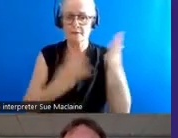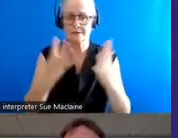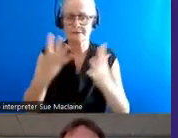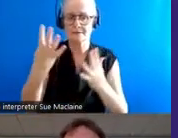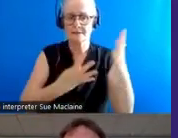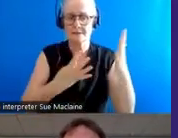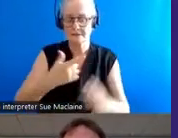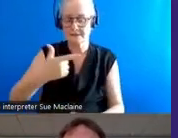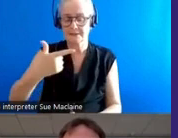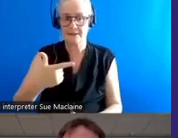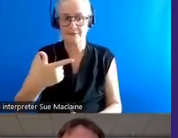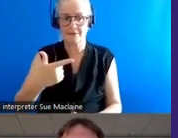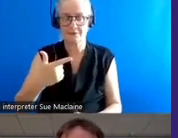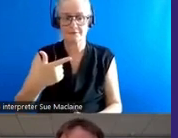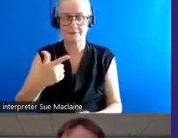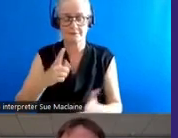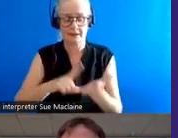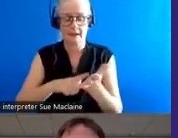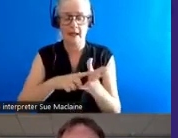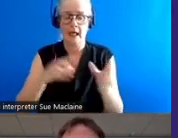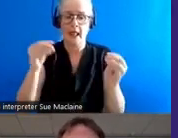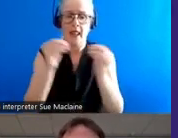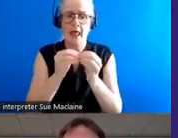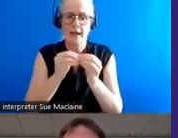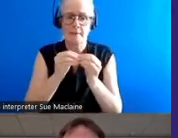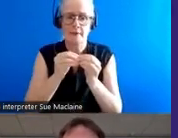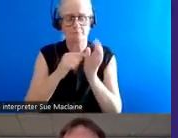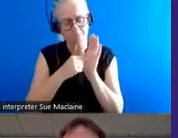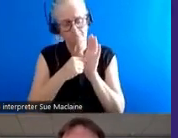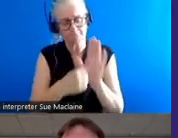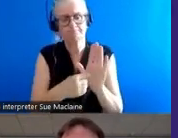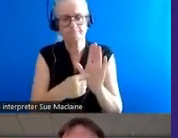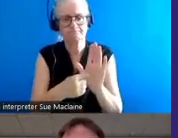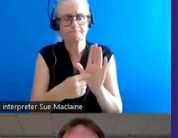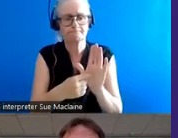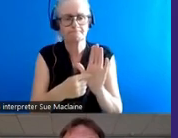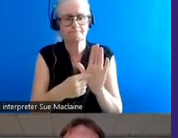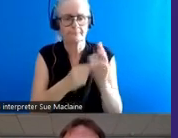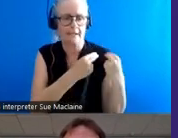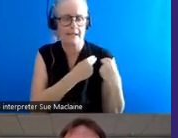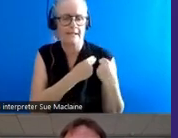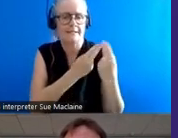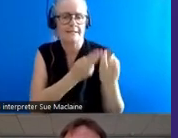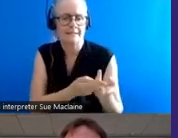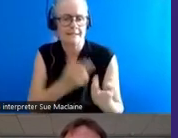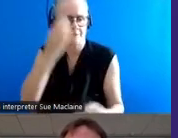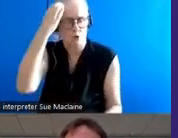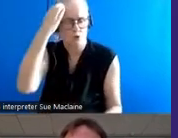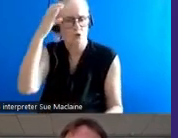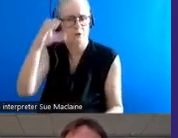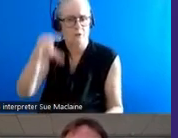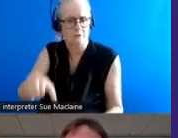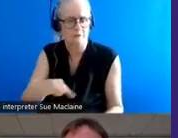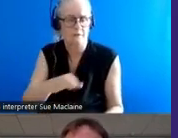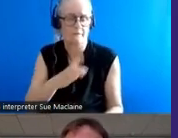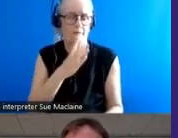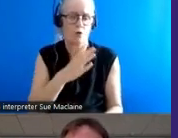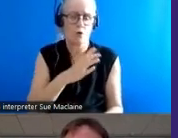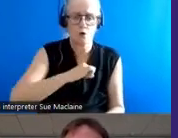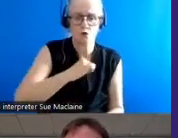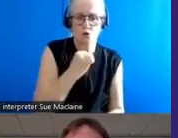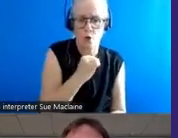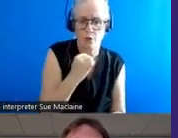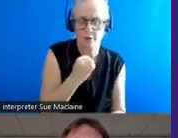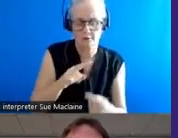government introduced devolution to what became known as the devolved administrations in Scotland, Wales and